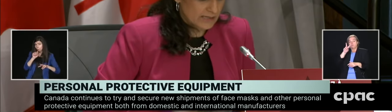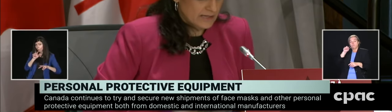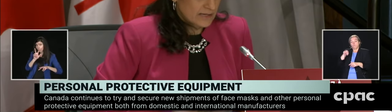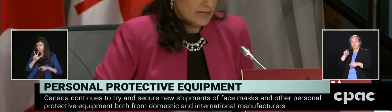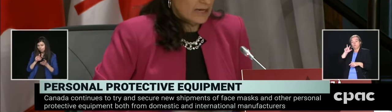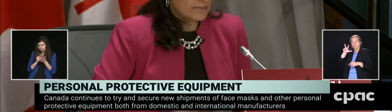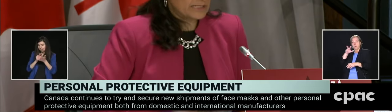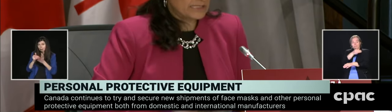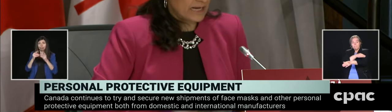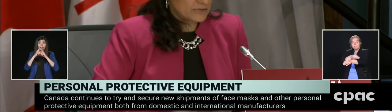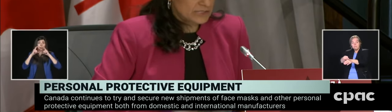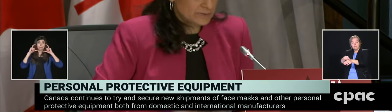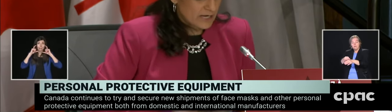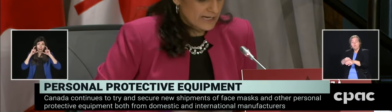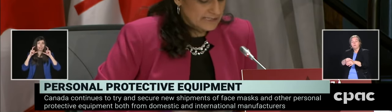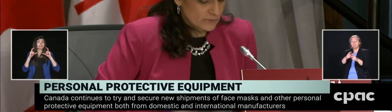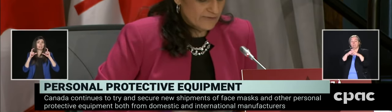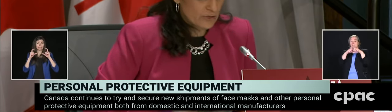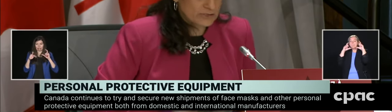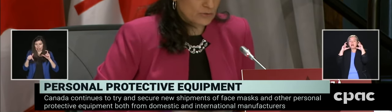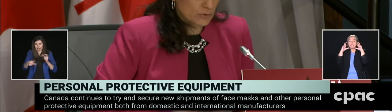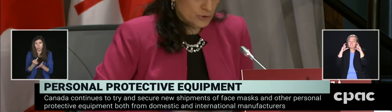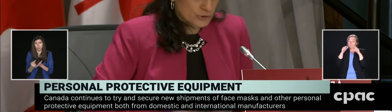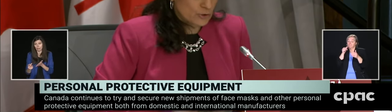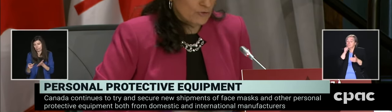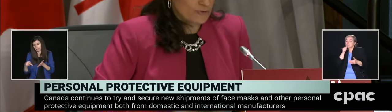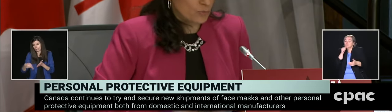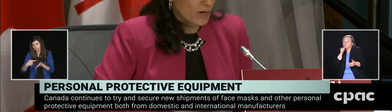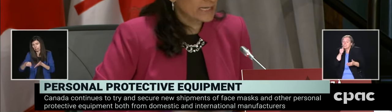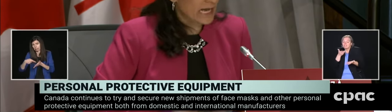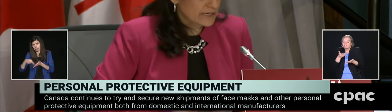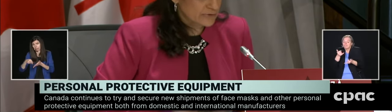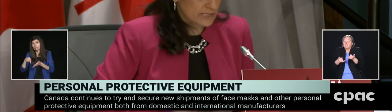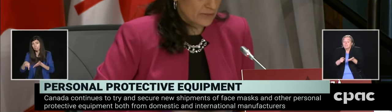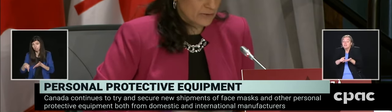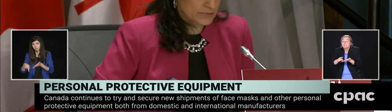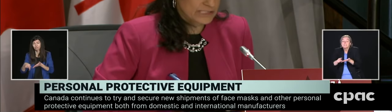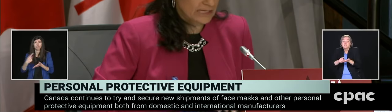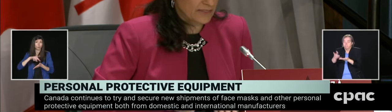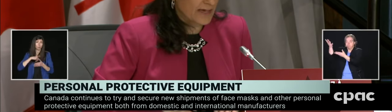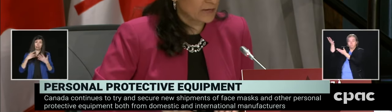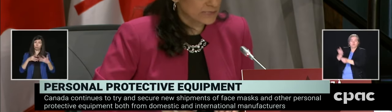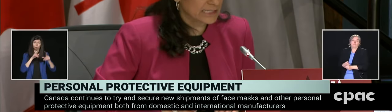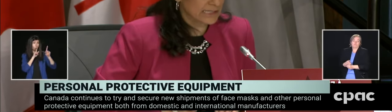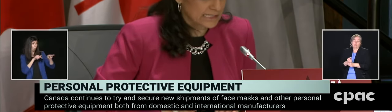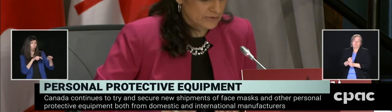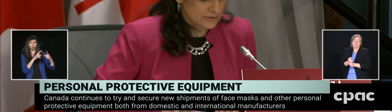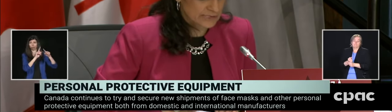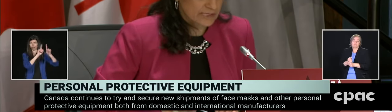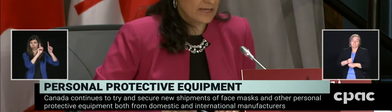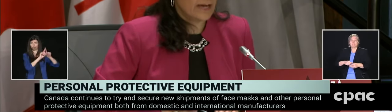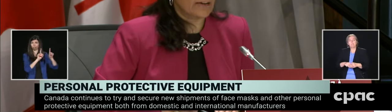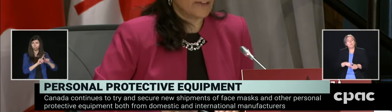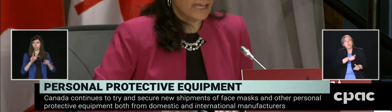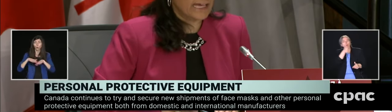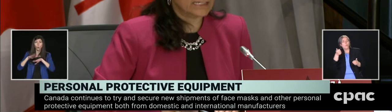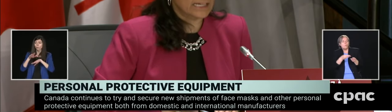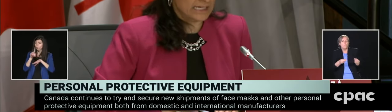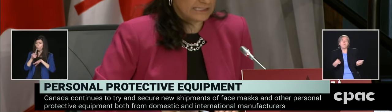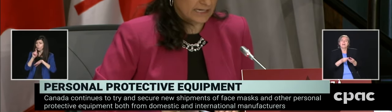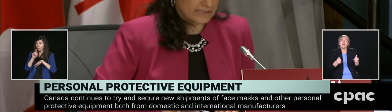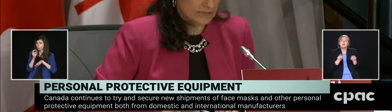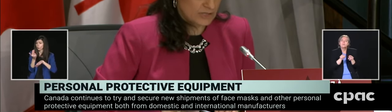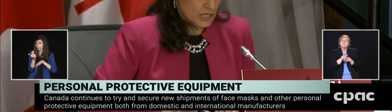week. Amongst other supplies, we have also ordered over 113,000 liters of